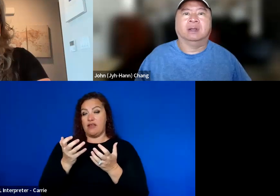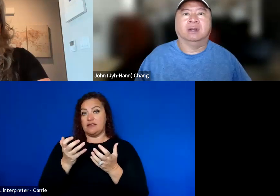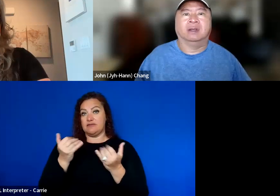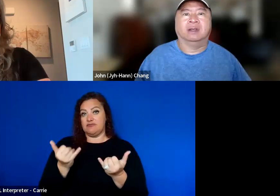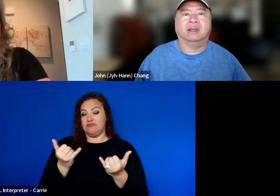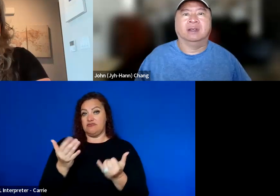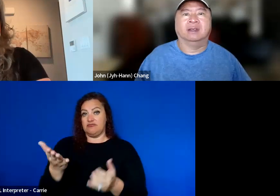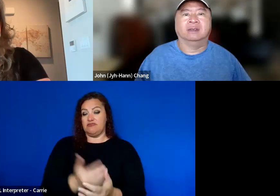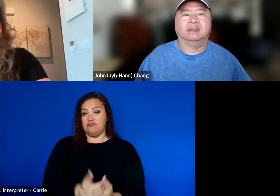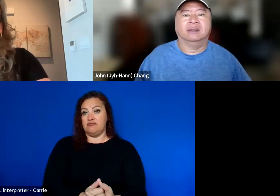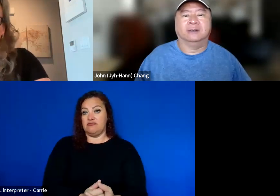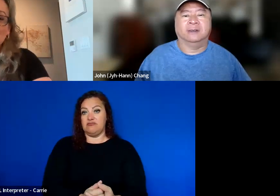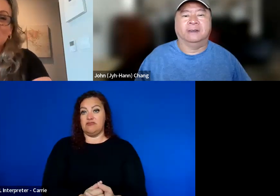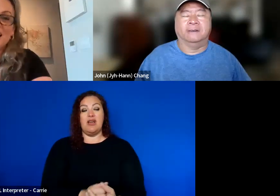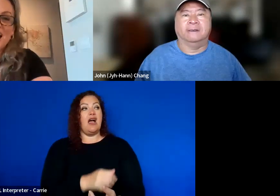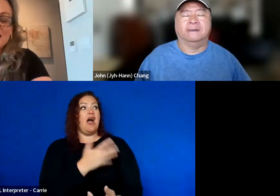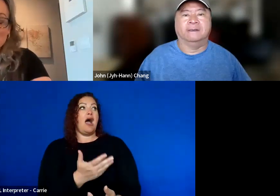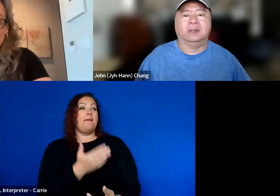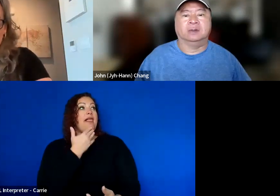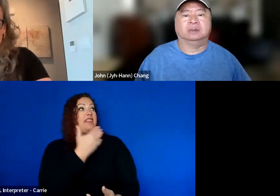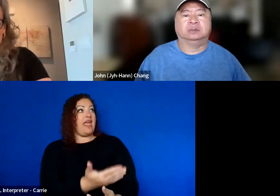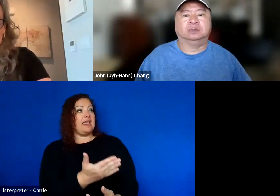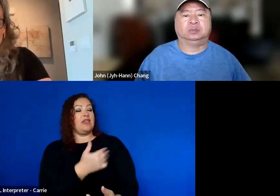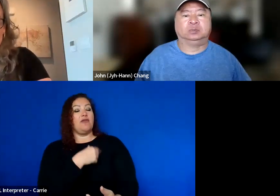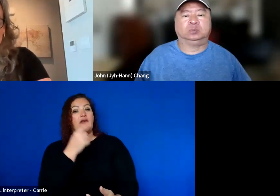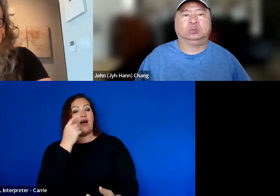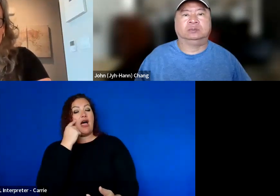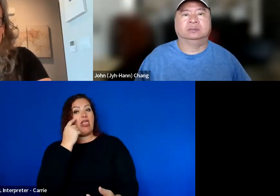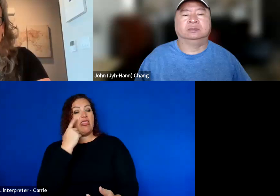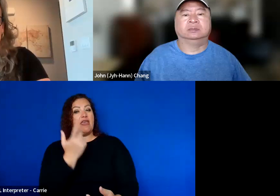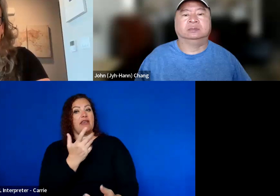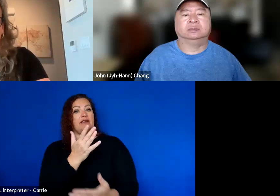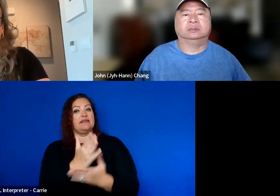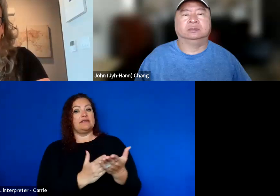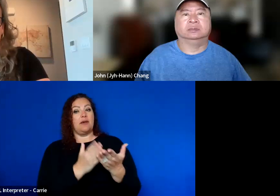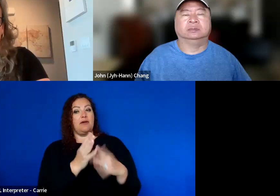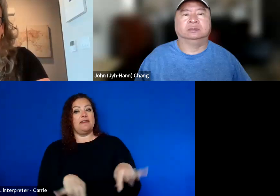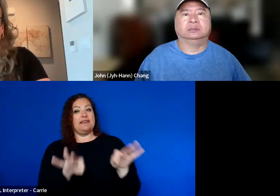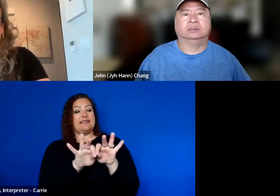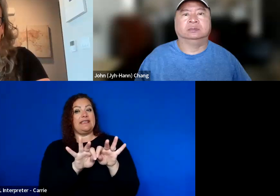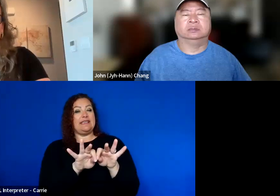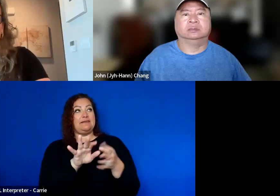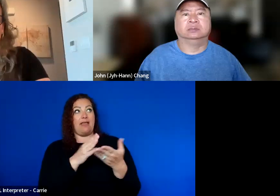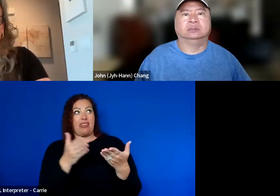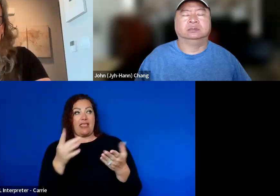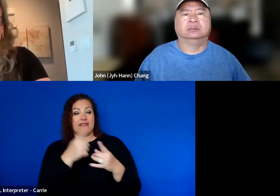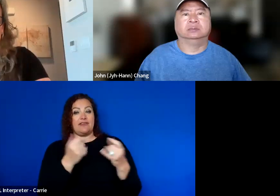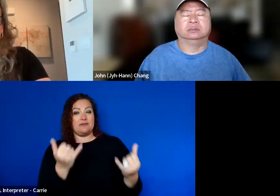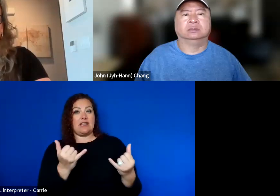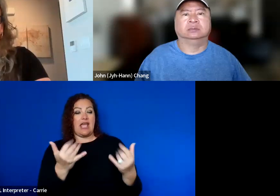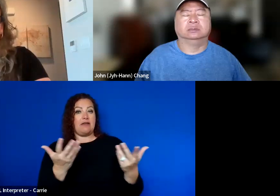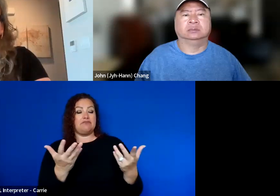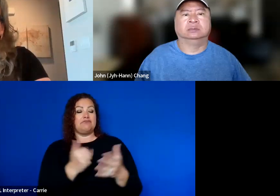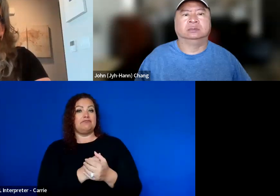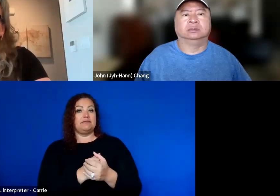point. Thank you. I think just some of the key takeaways are